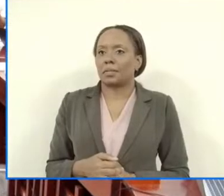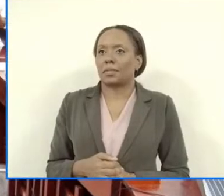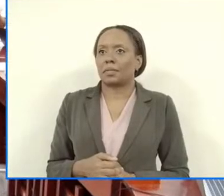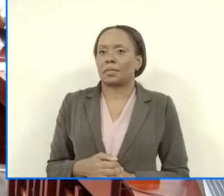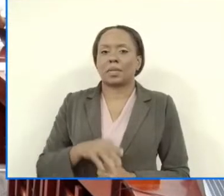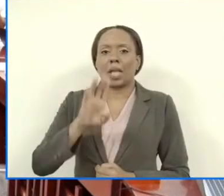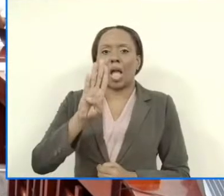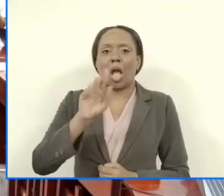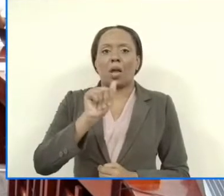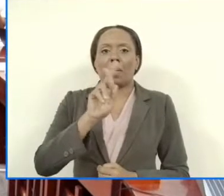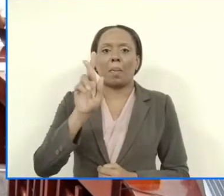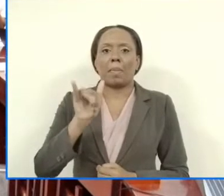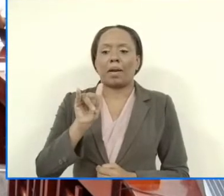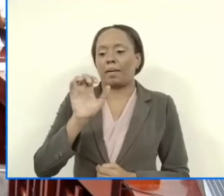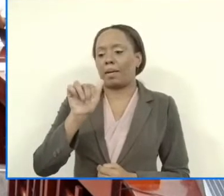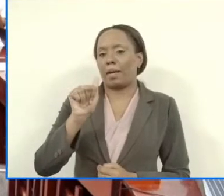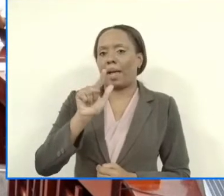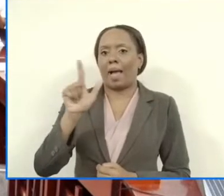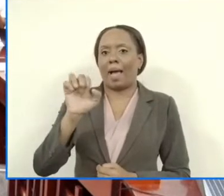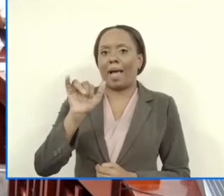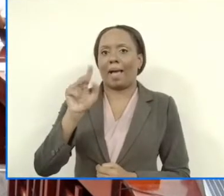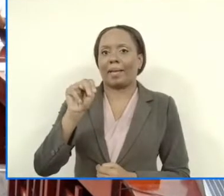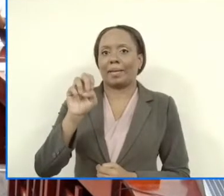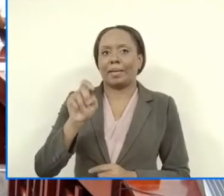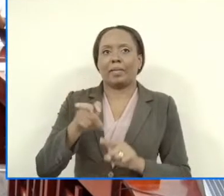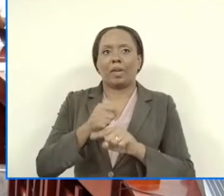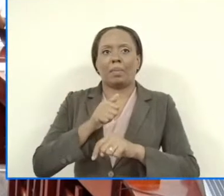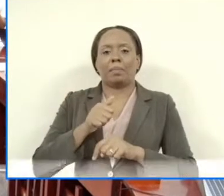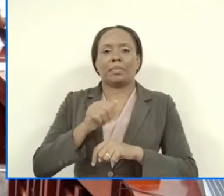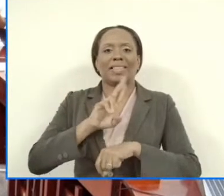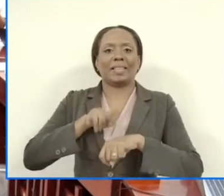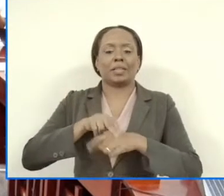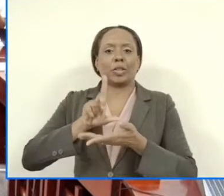Barry Allen from the Nation newspaper.